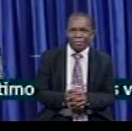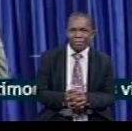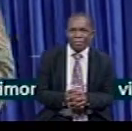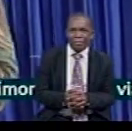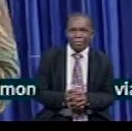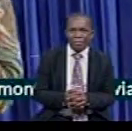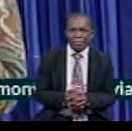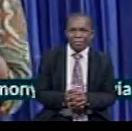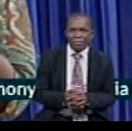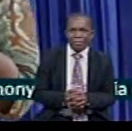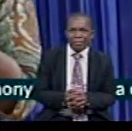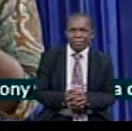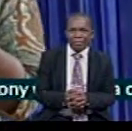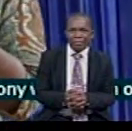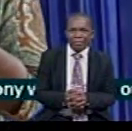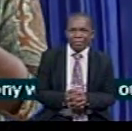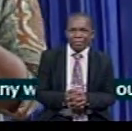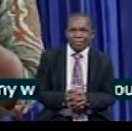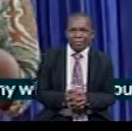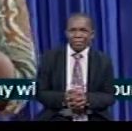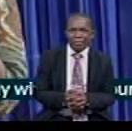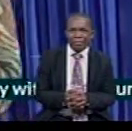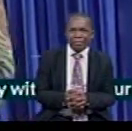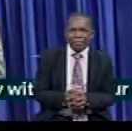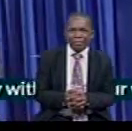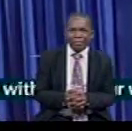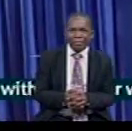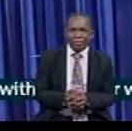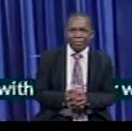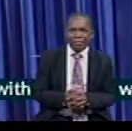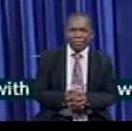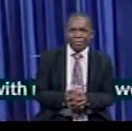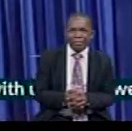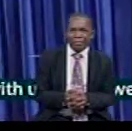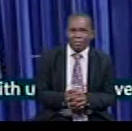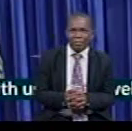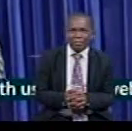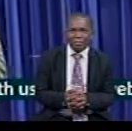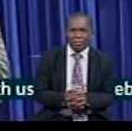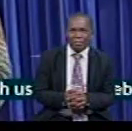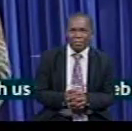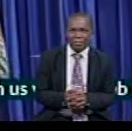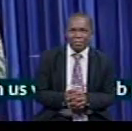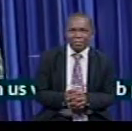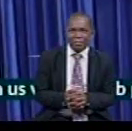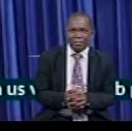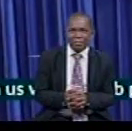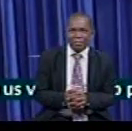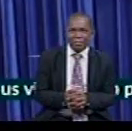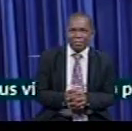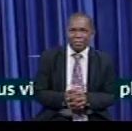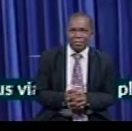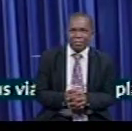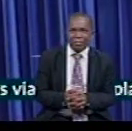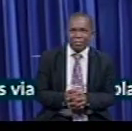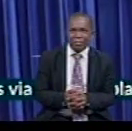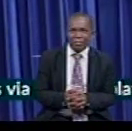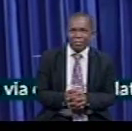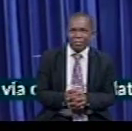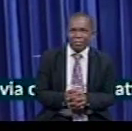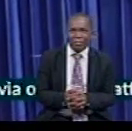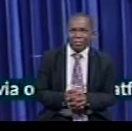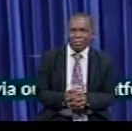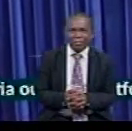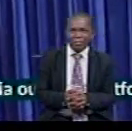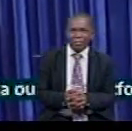ba memendan, a yawadano. Malaria tame, a bro bompire miano, malalela unco, and no menumun